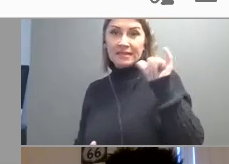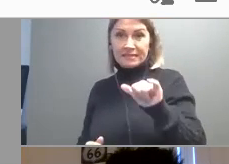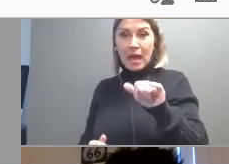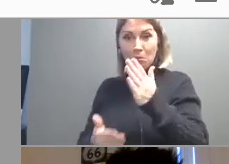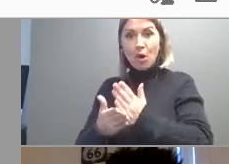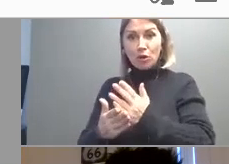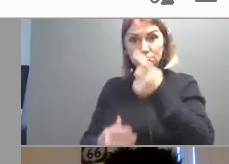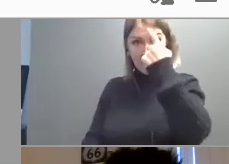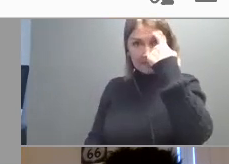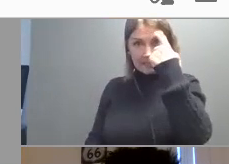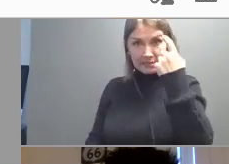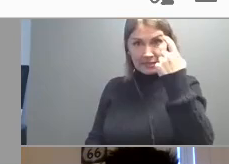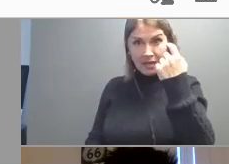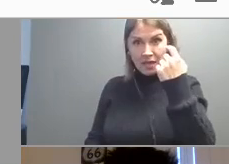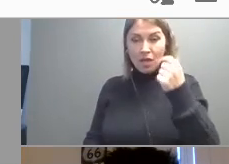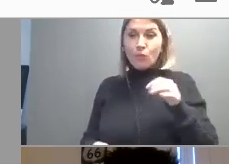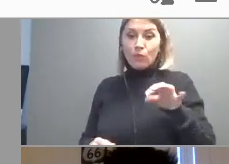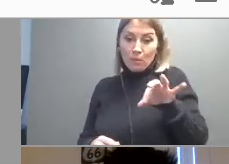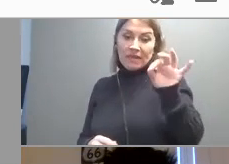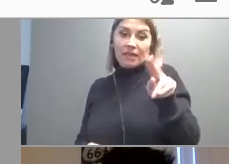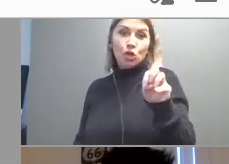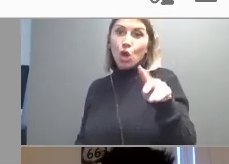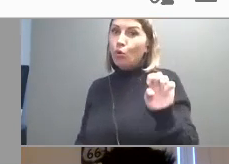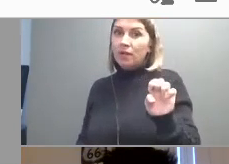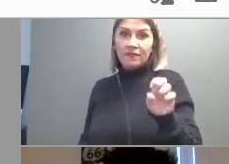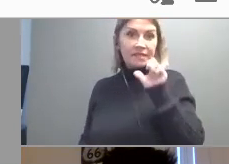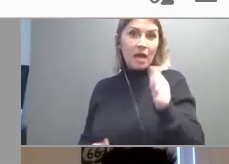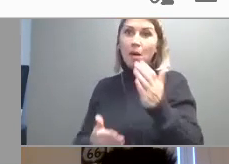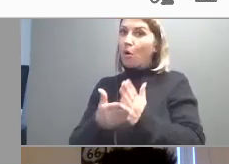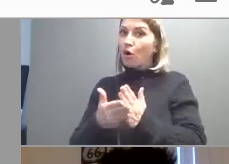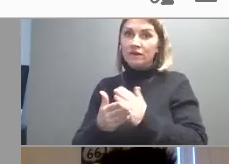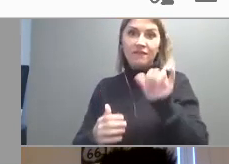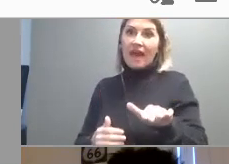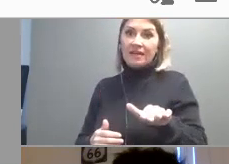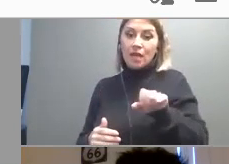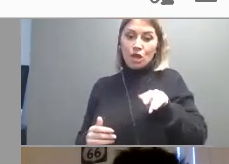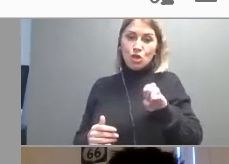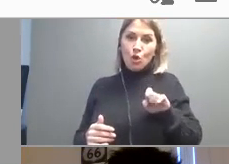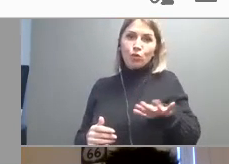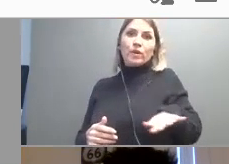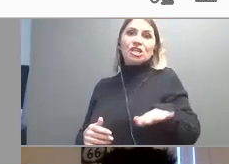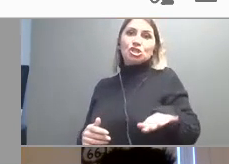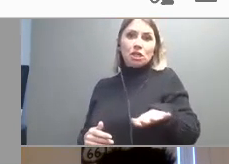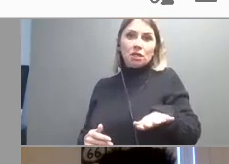sense? Because we are picking a node that is not part of this known region, so to speak, or this visited set of